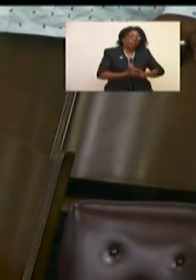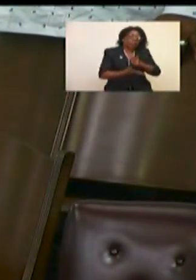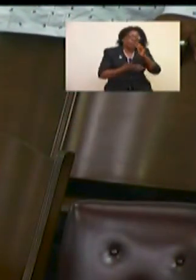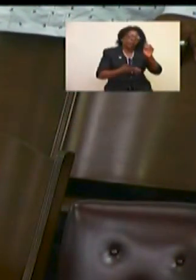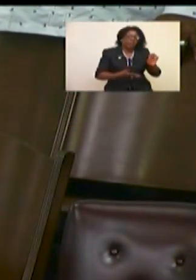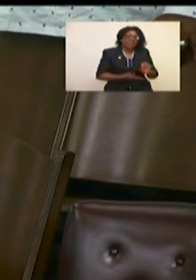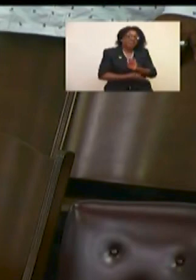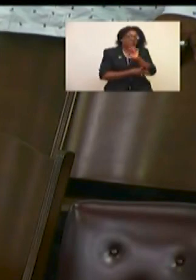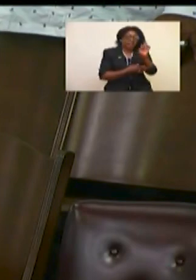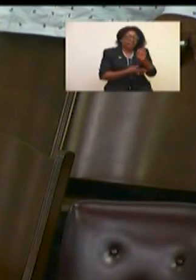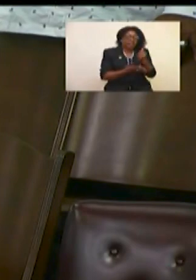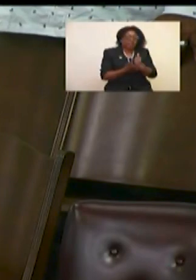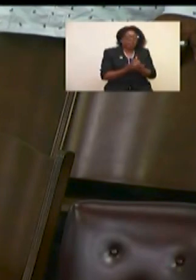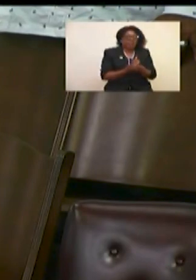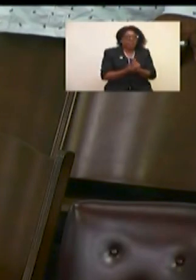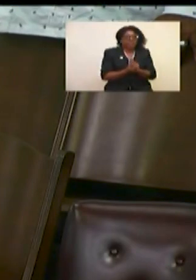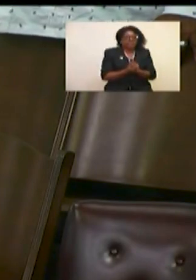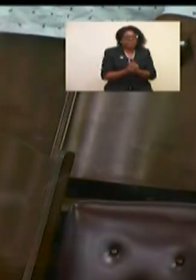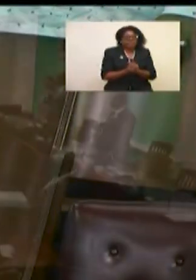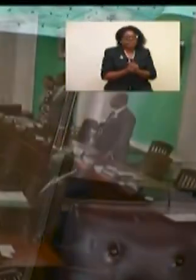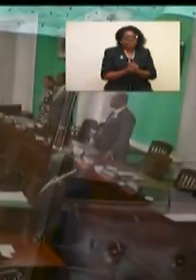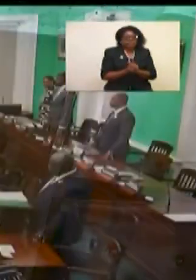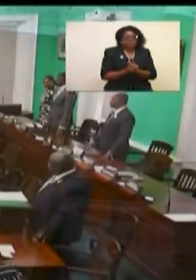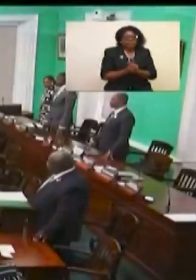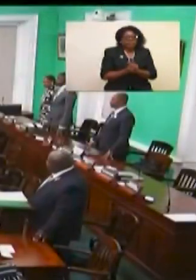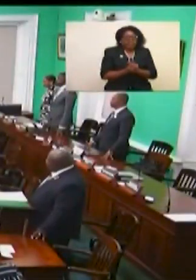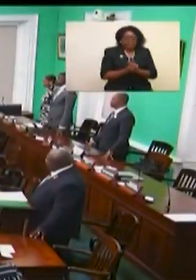forever and ever. Amen.